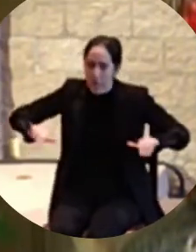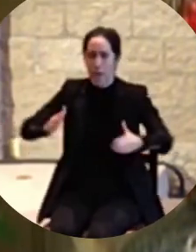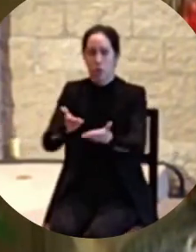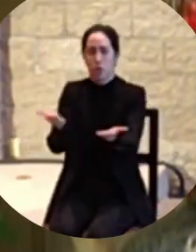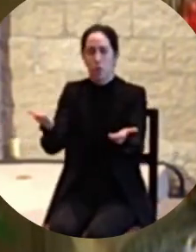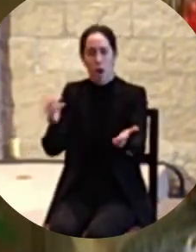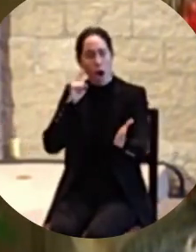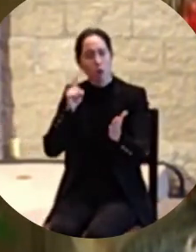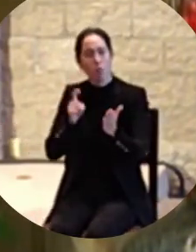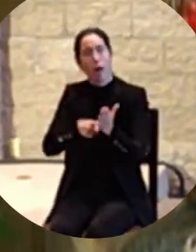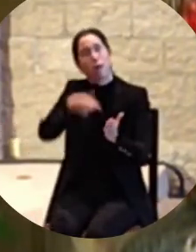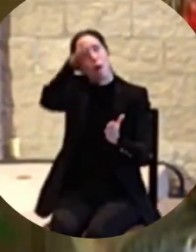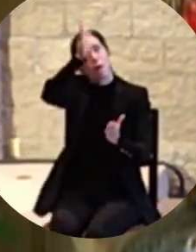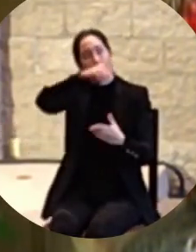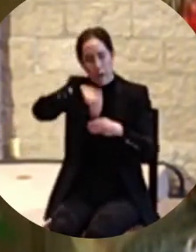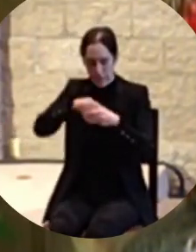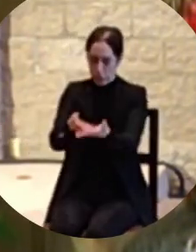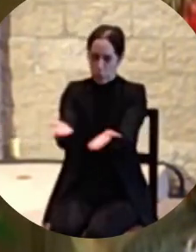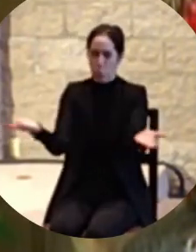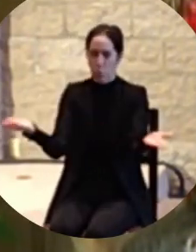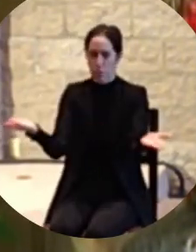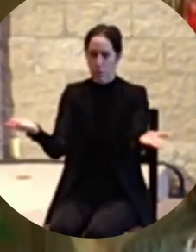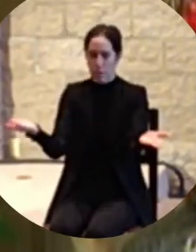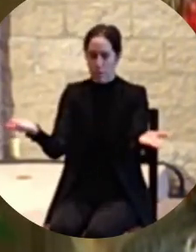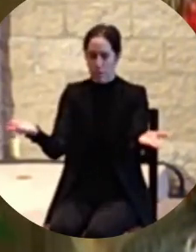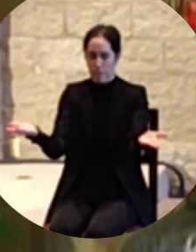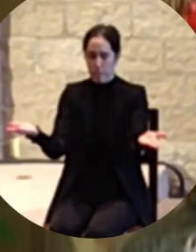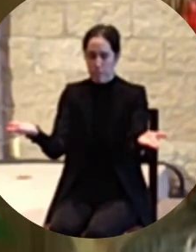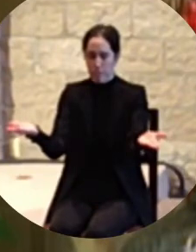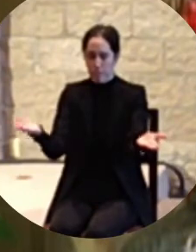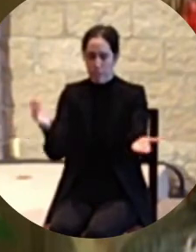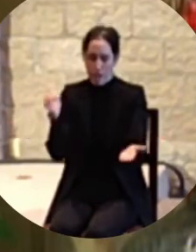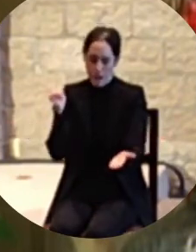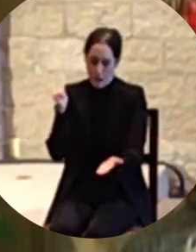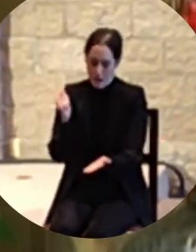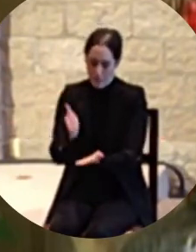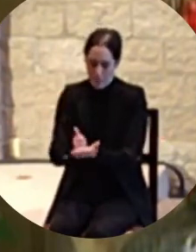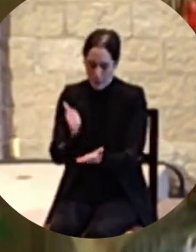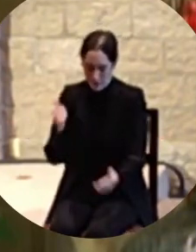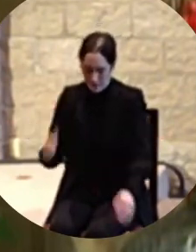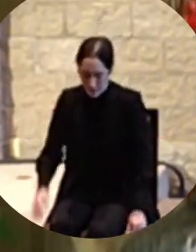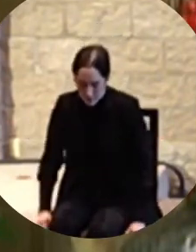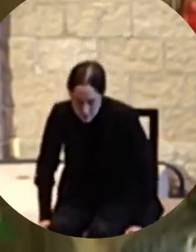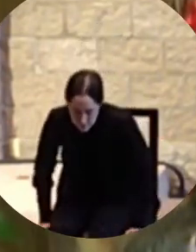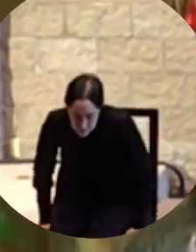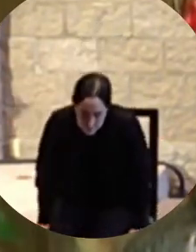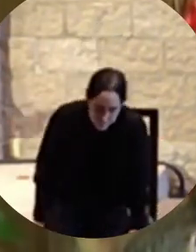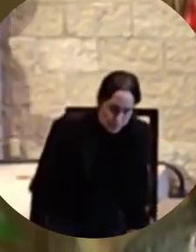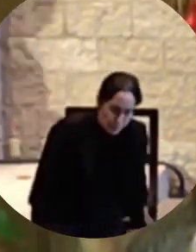living presence of the divine within you. And so it is, and so we let it be. Amen.